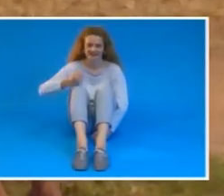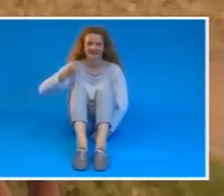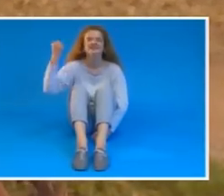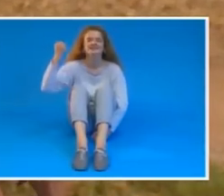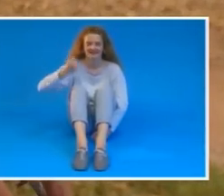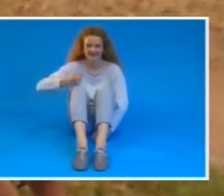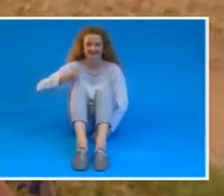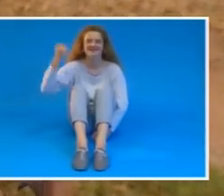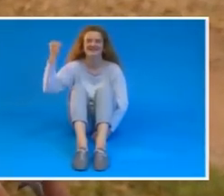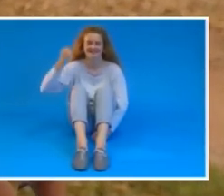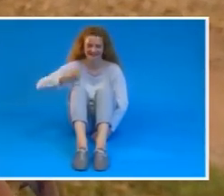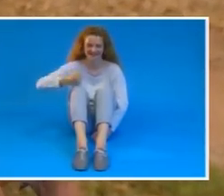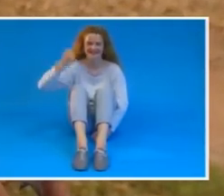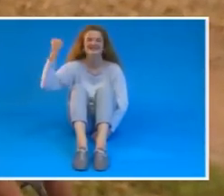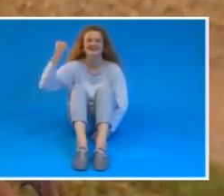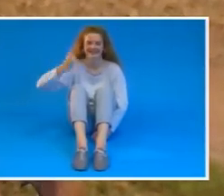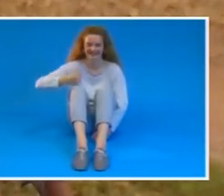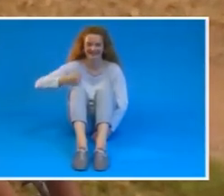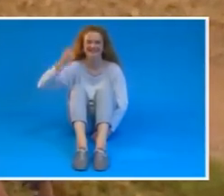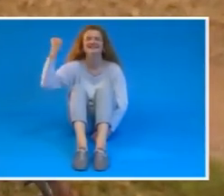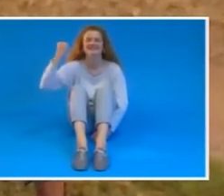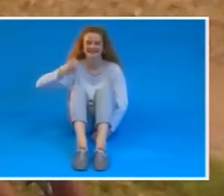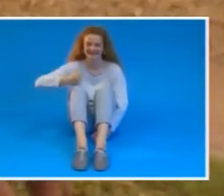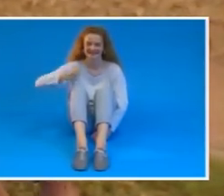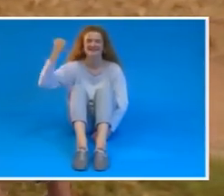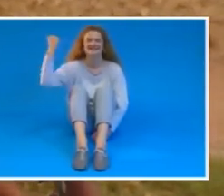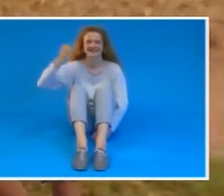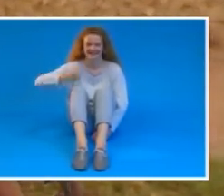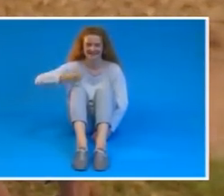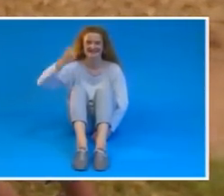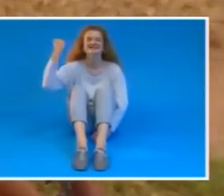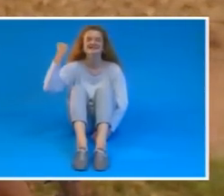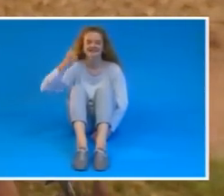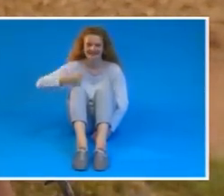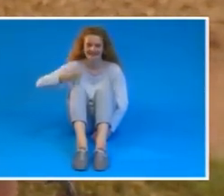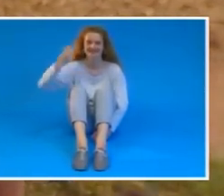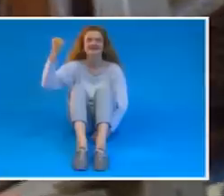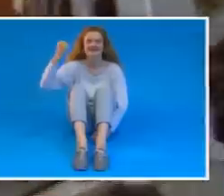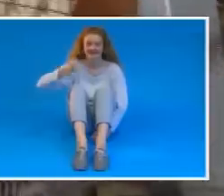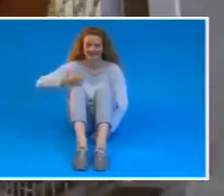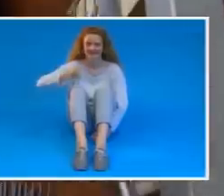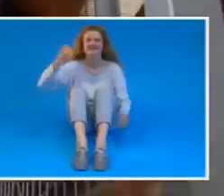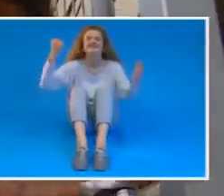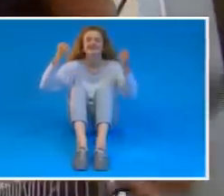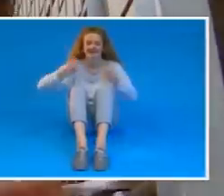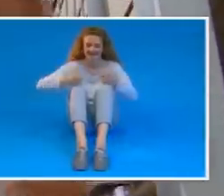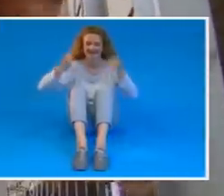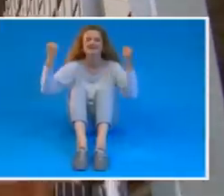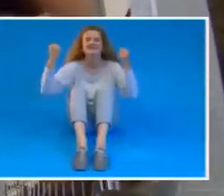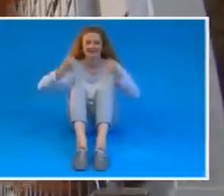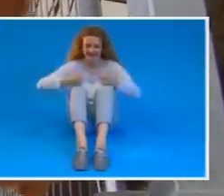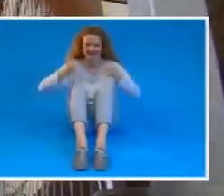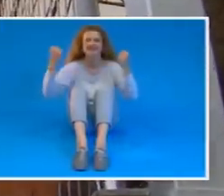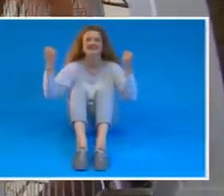with two hammers, two hammers, two hammers. Peter hammers with two hammers all day long. Peter hammers with